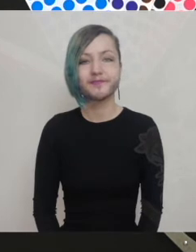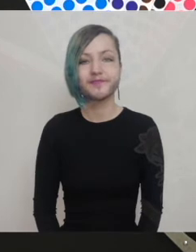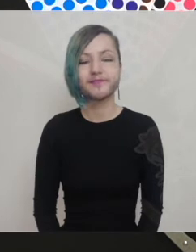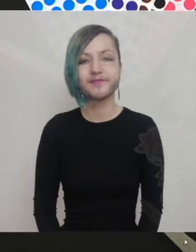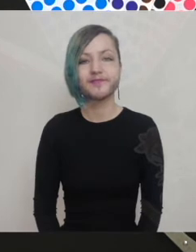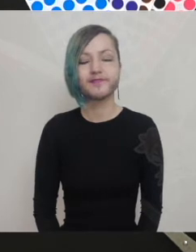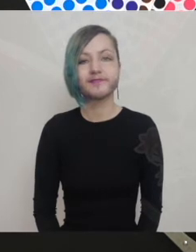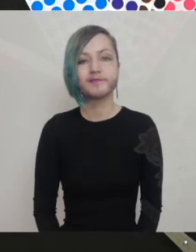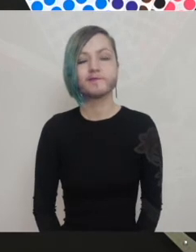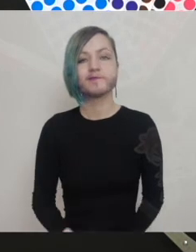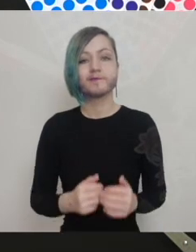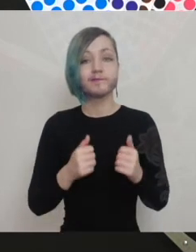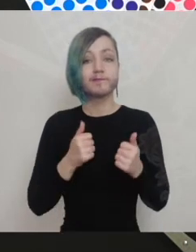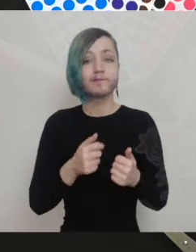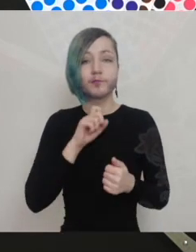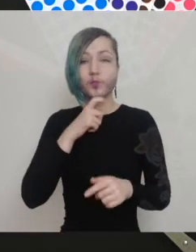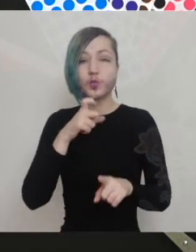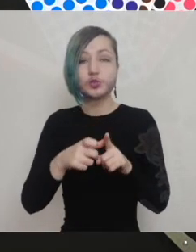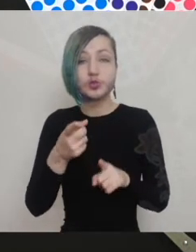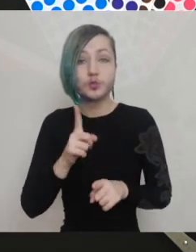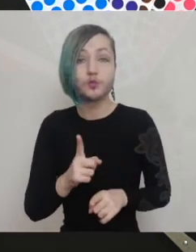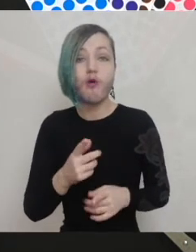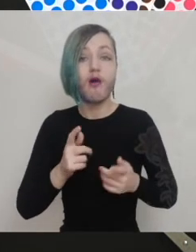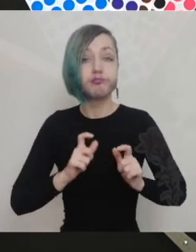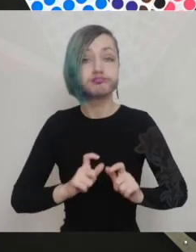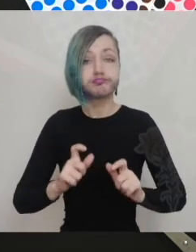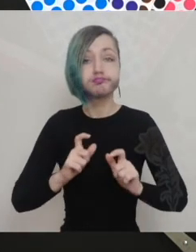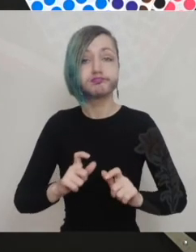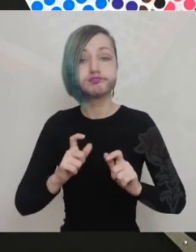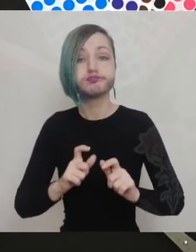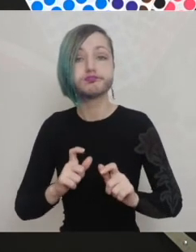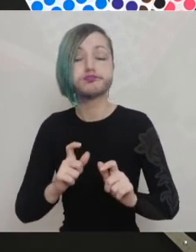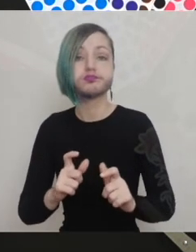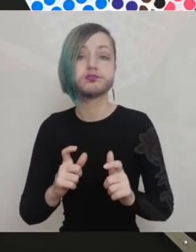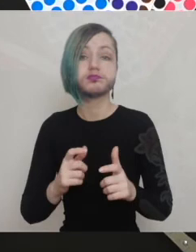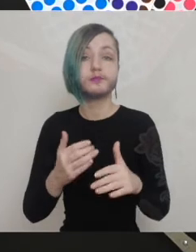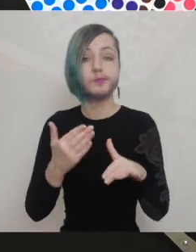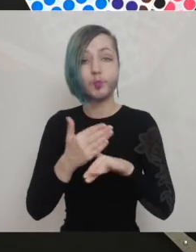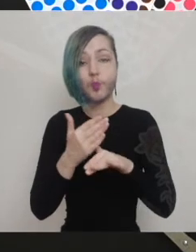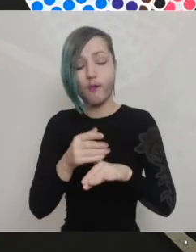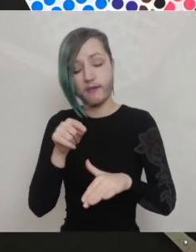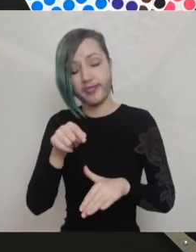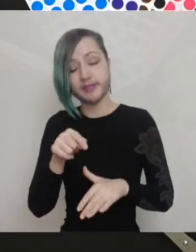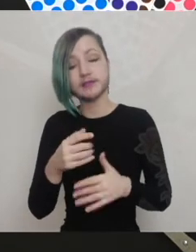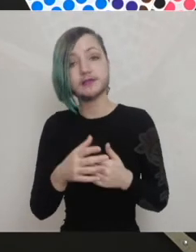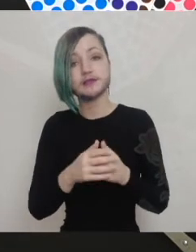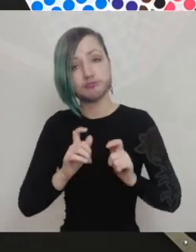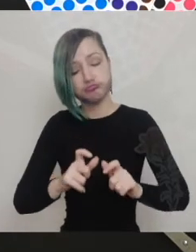So what I will do is I will continue to work on this piece,